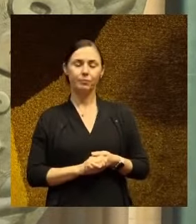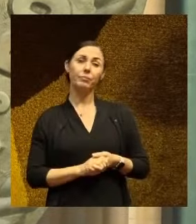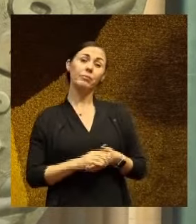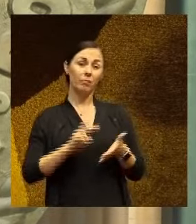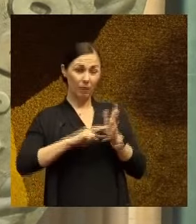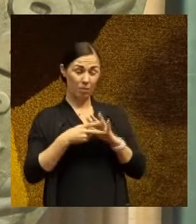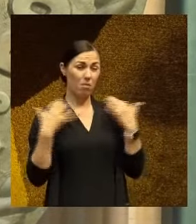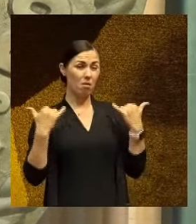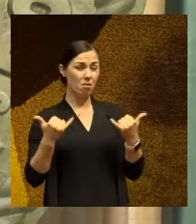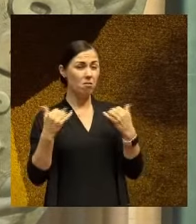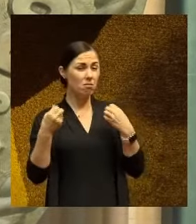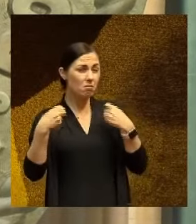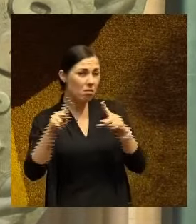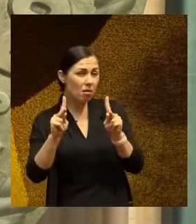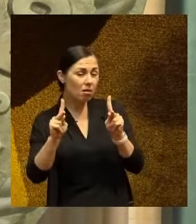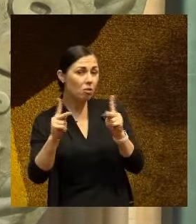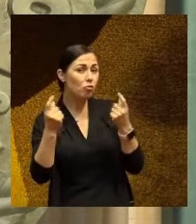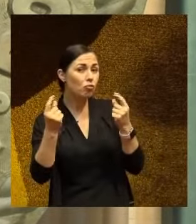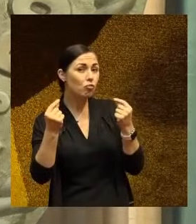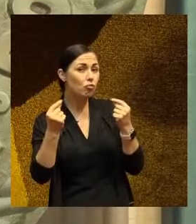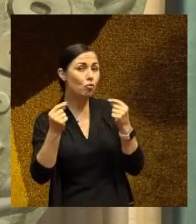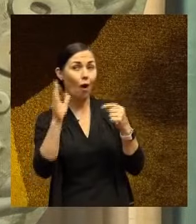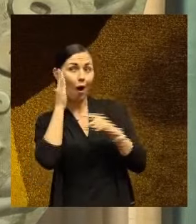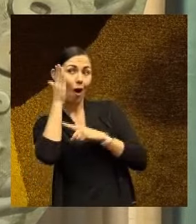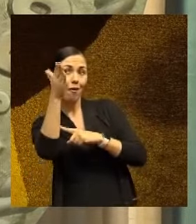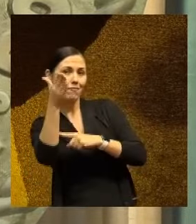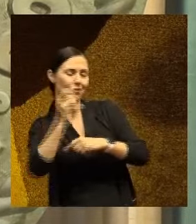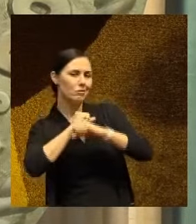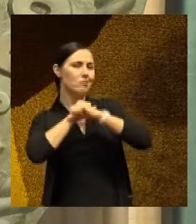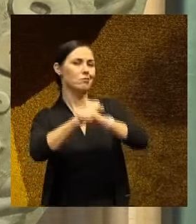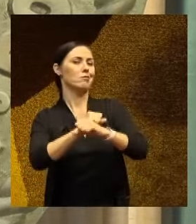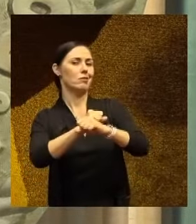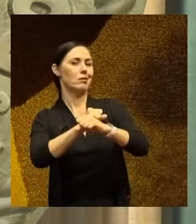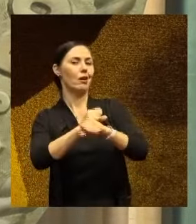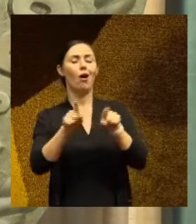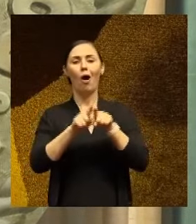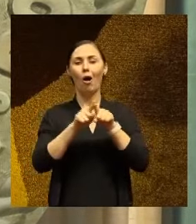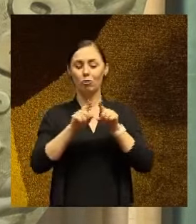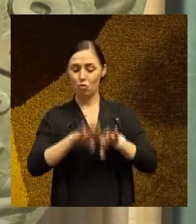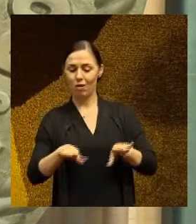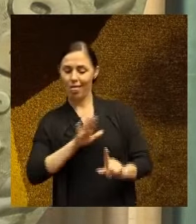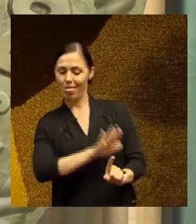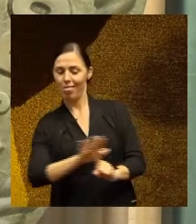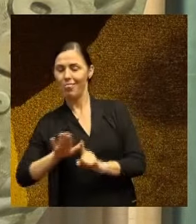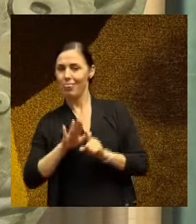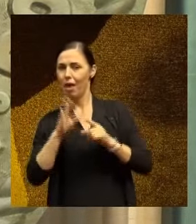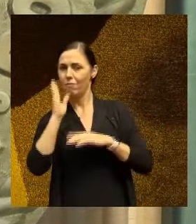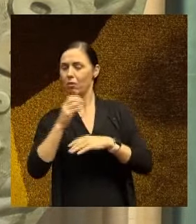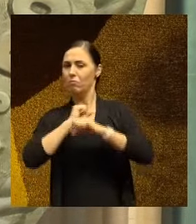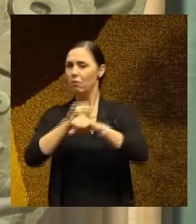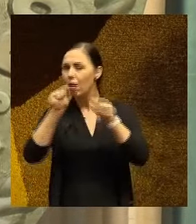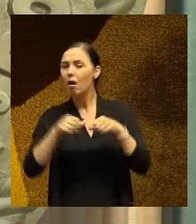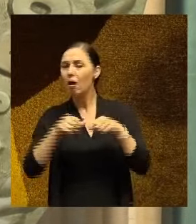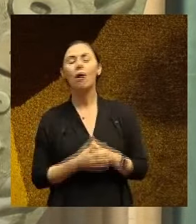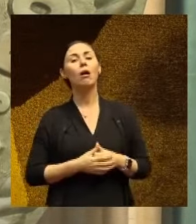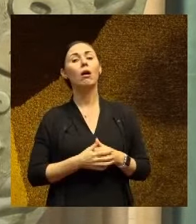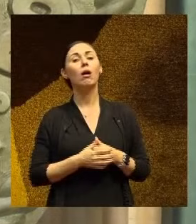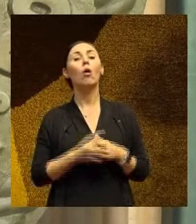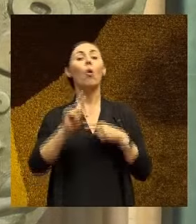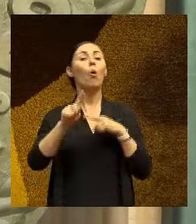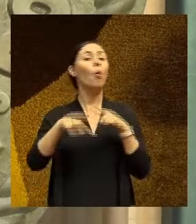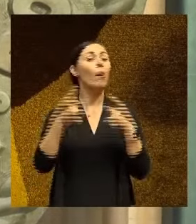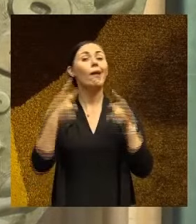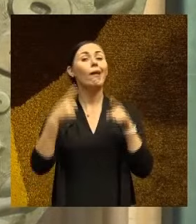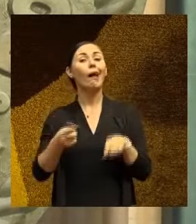to safeguard our future and our children's future. When we face another catastrophic